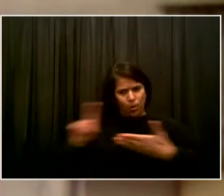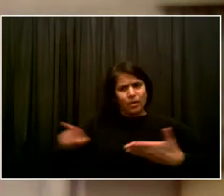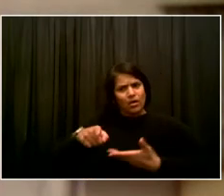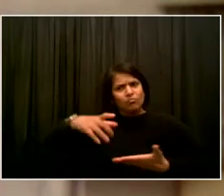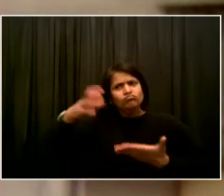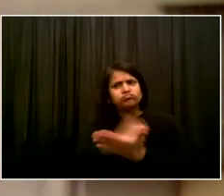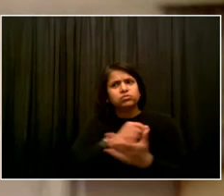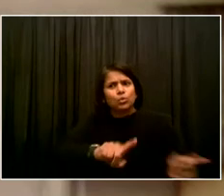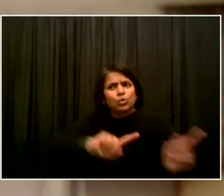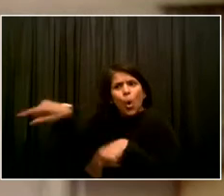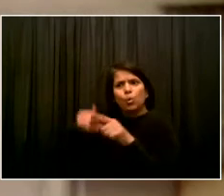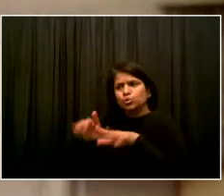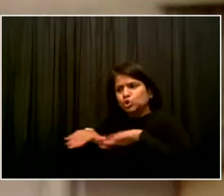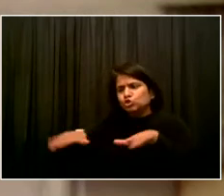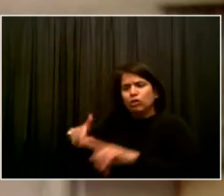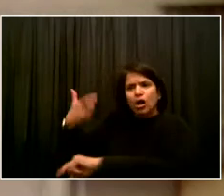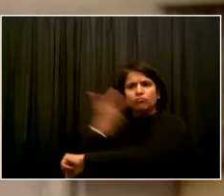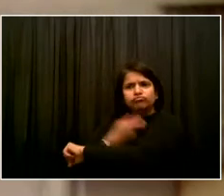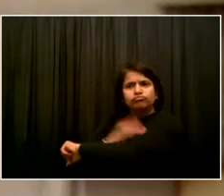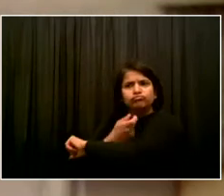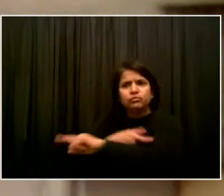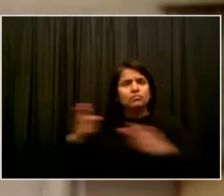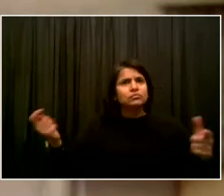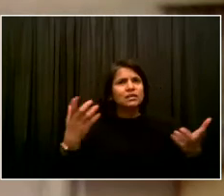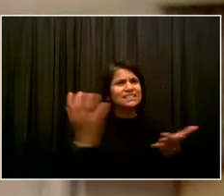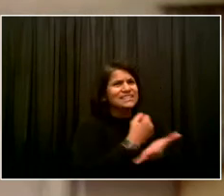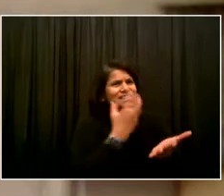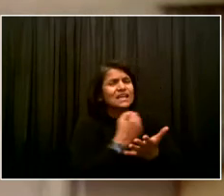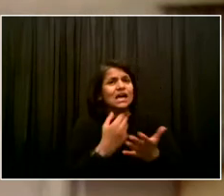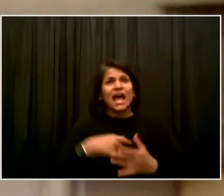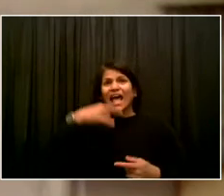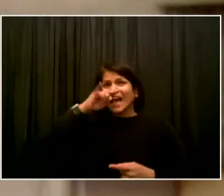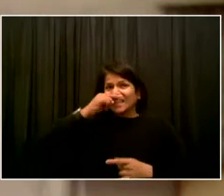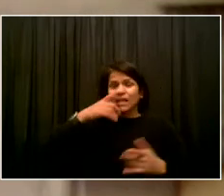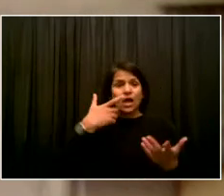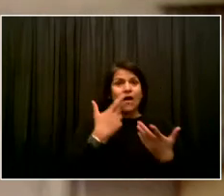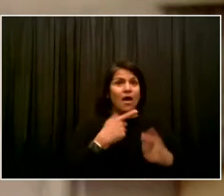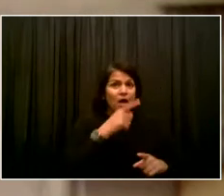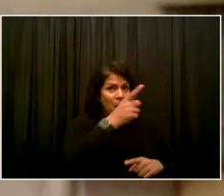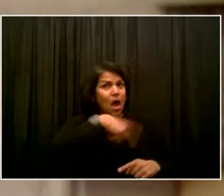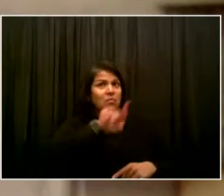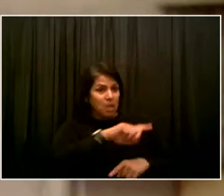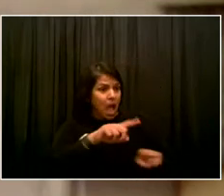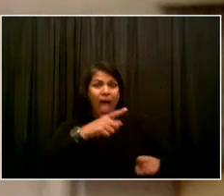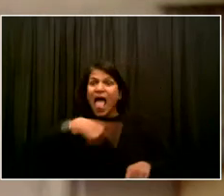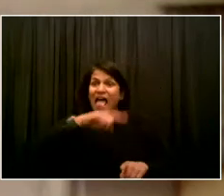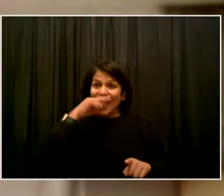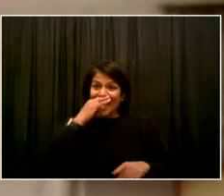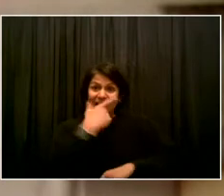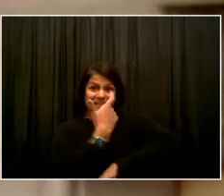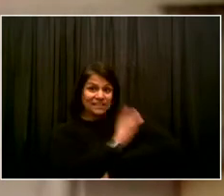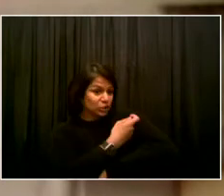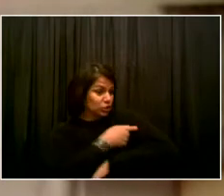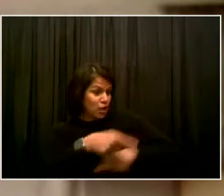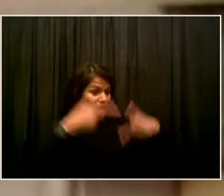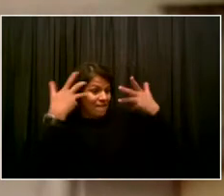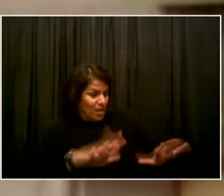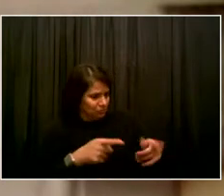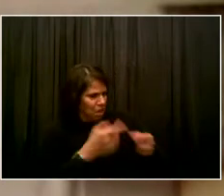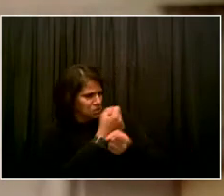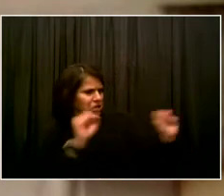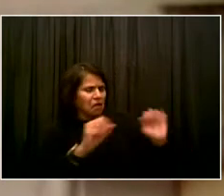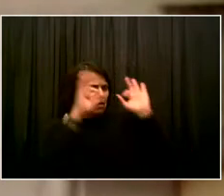join the ranks of parents who've done the right thing for their children to make sure they're protected. This new variant is affecting children more than the